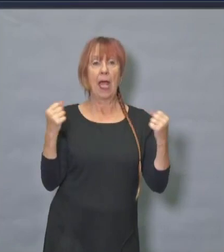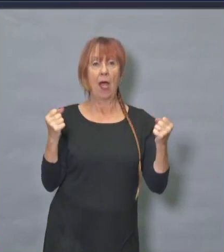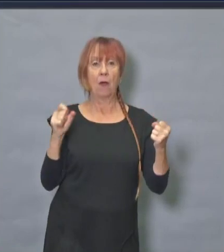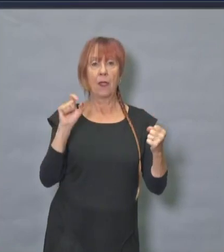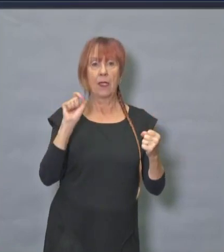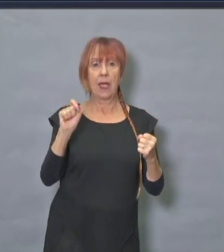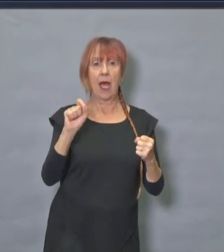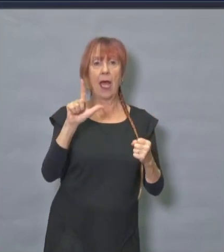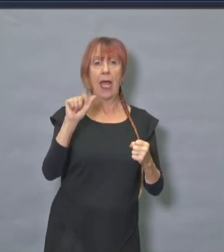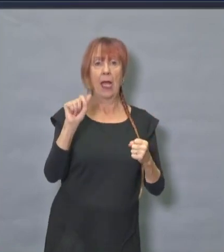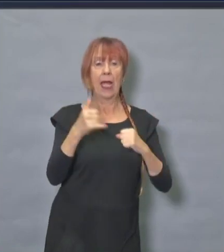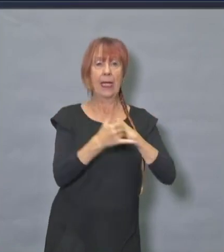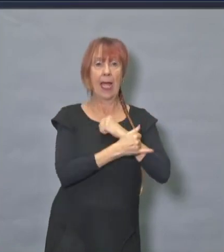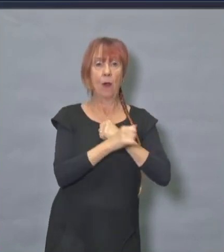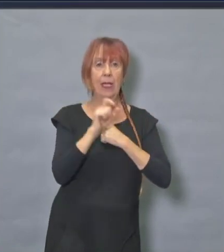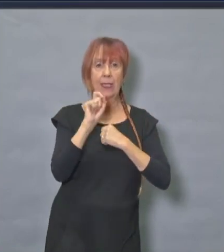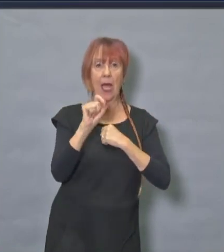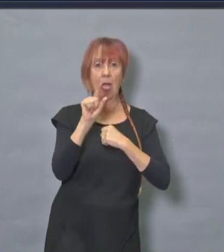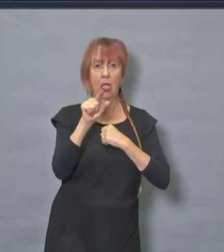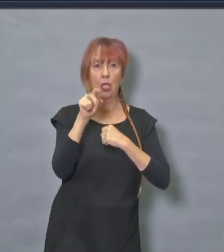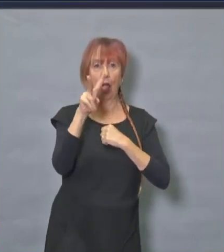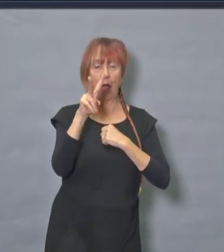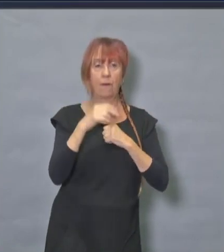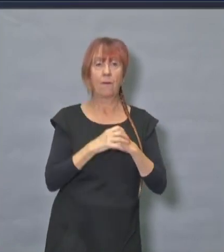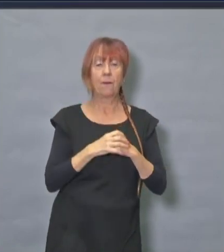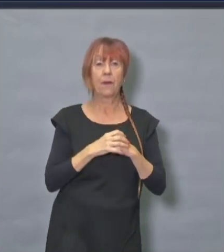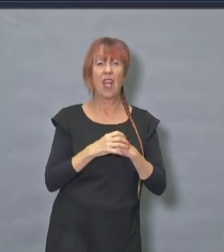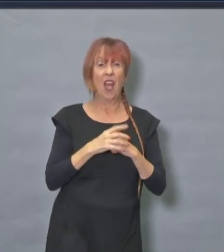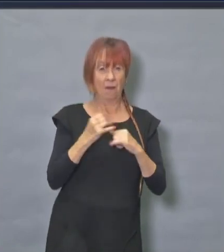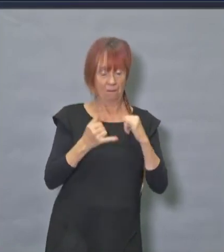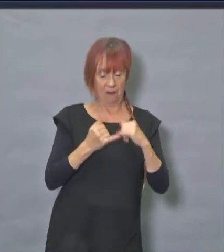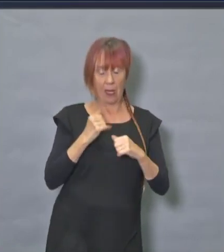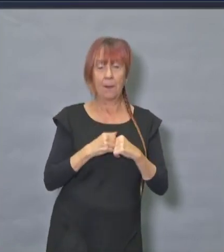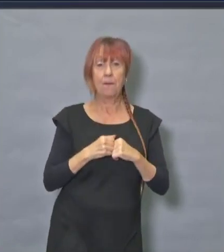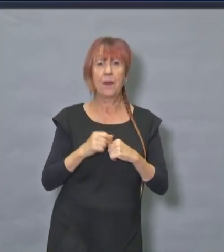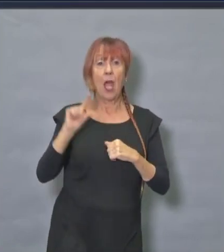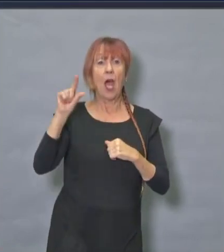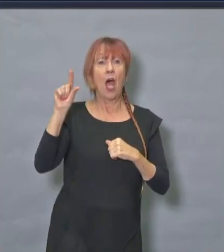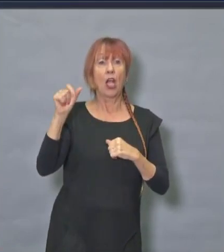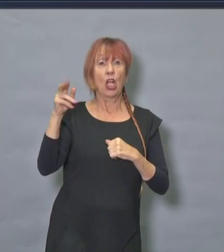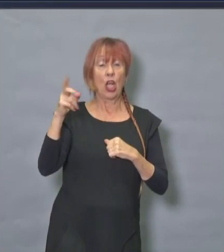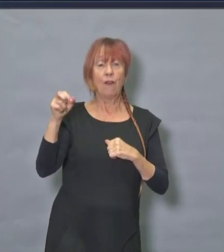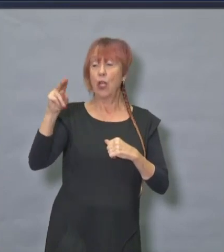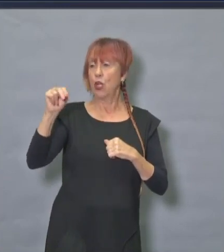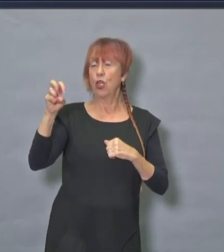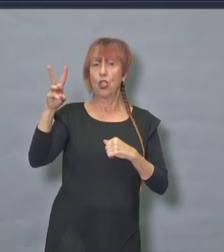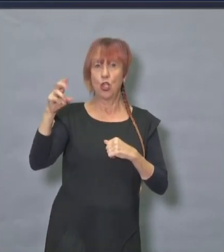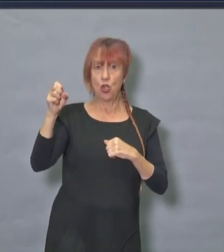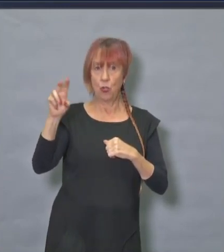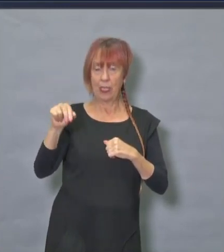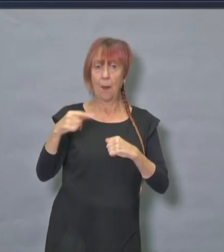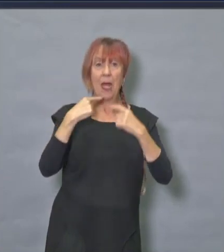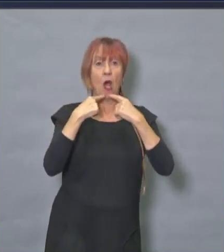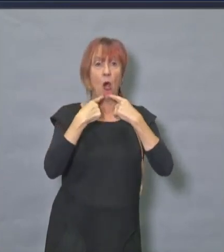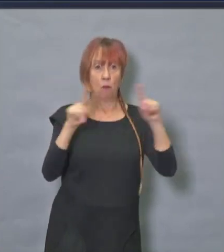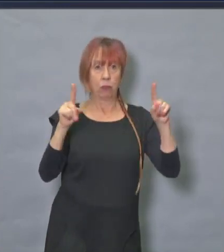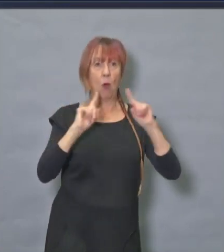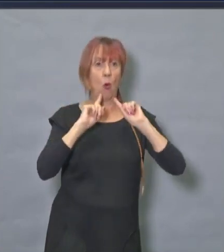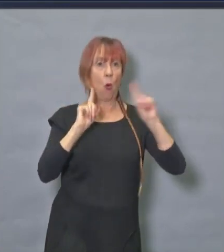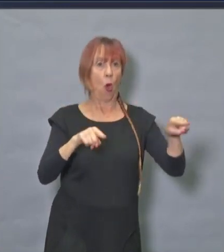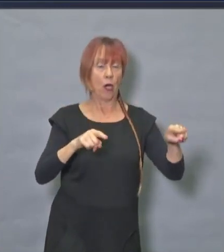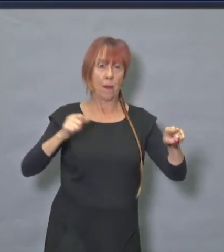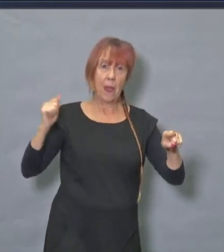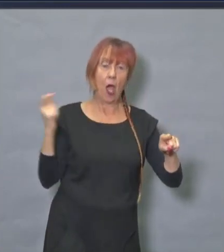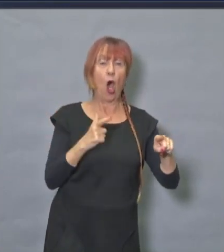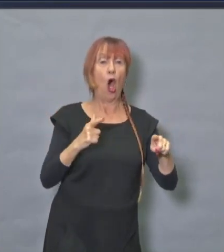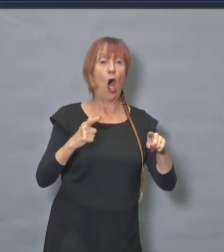publichealth.lacounty.gov. In closing, this week, Governor Newsom issued an order requiring Californians across the state to wear a cloth